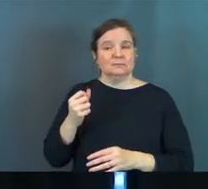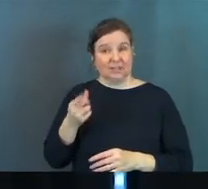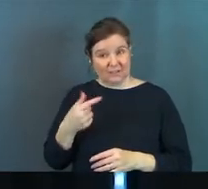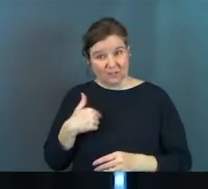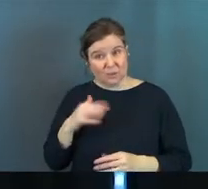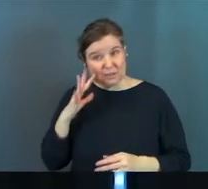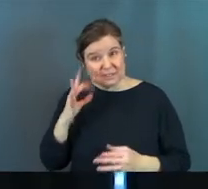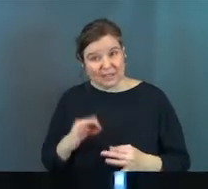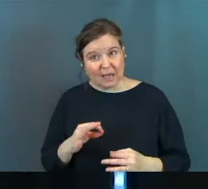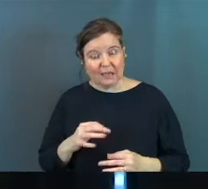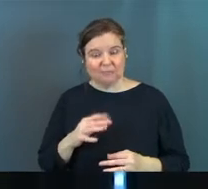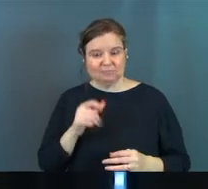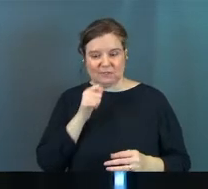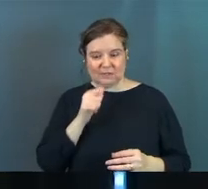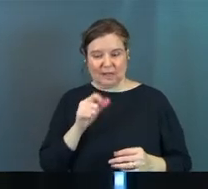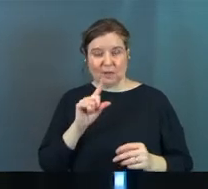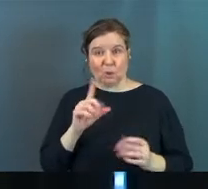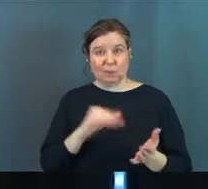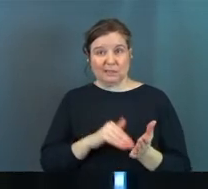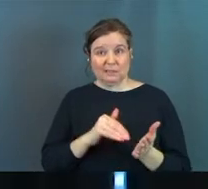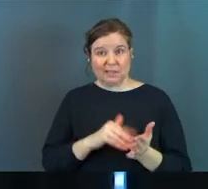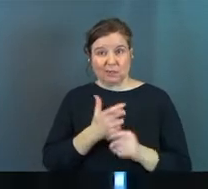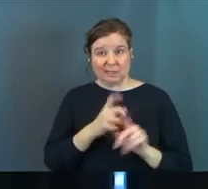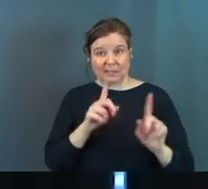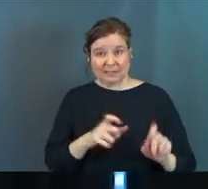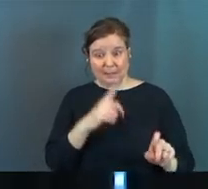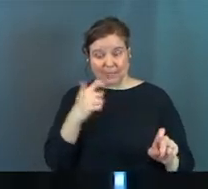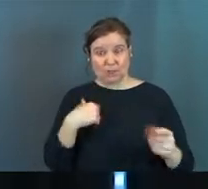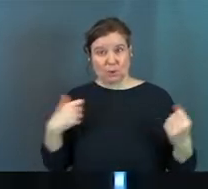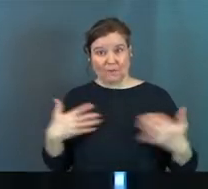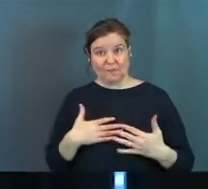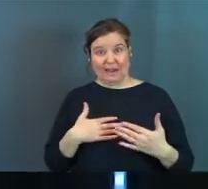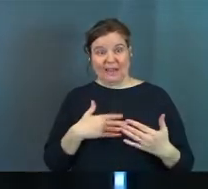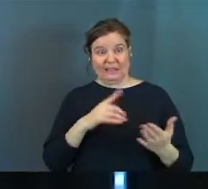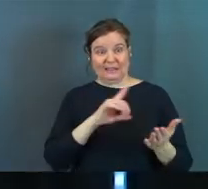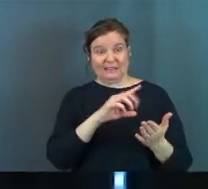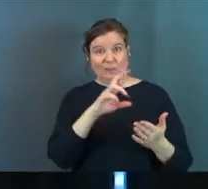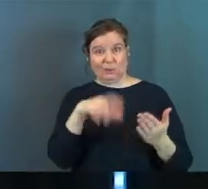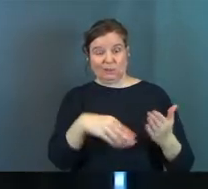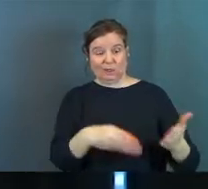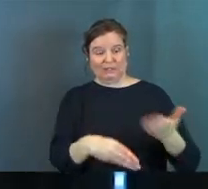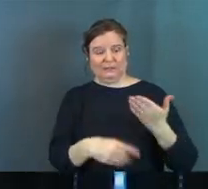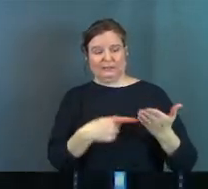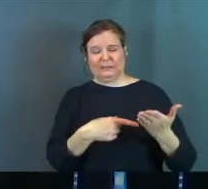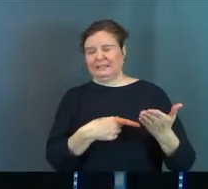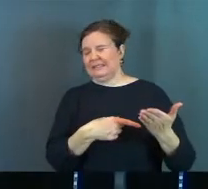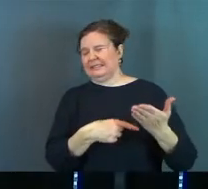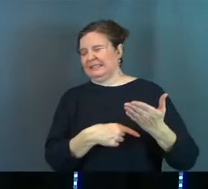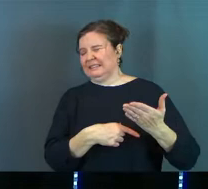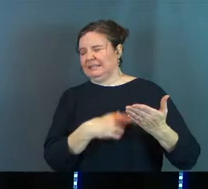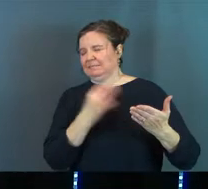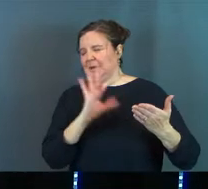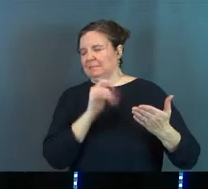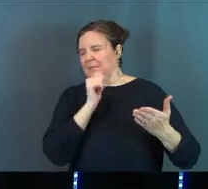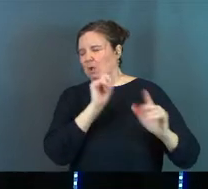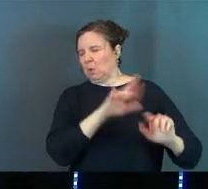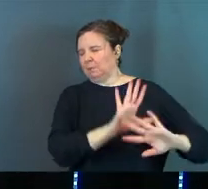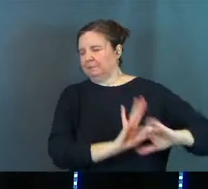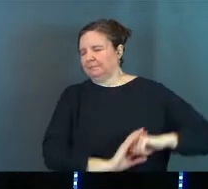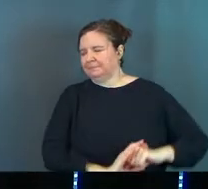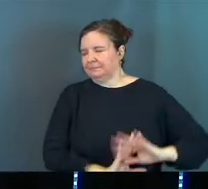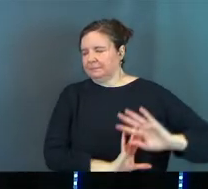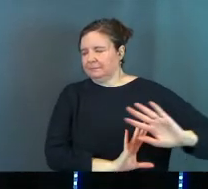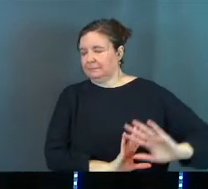Do you ever decide to not go to the doctor and get the test because you're afraid of what the test result is going to be? Amen.